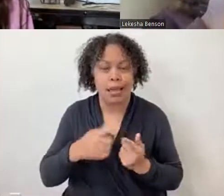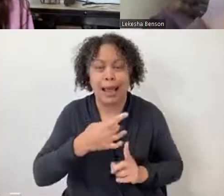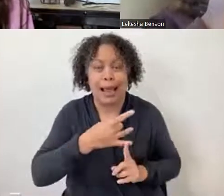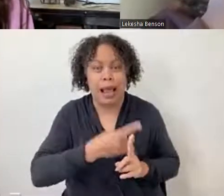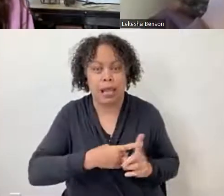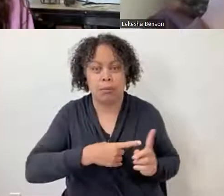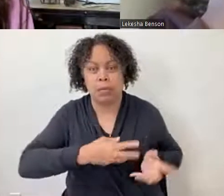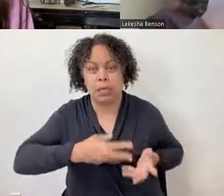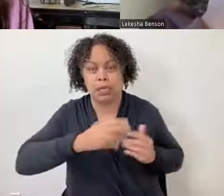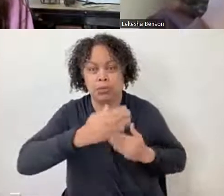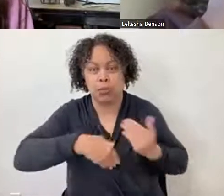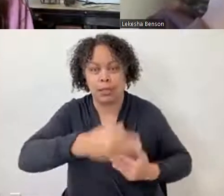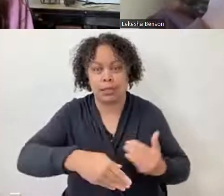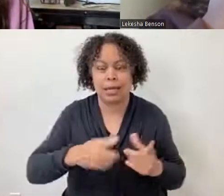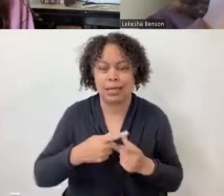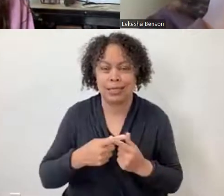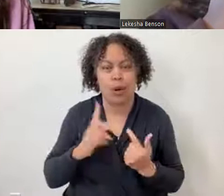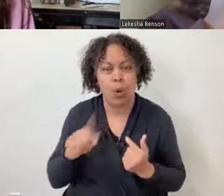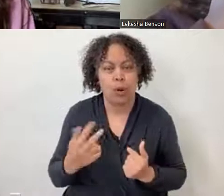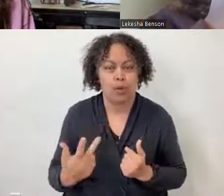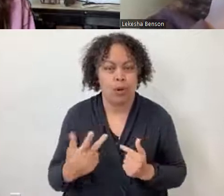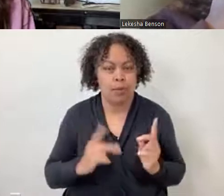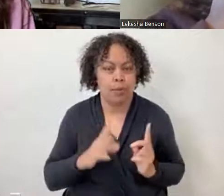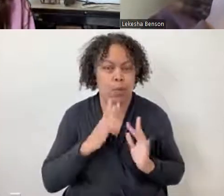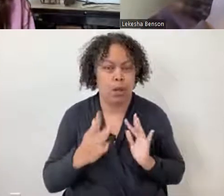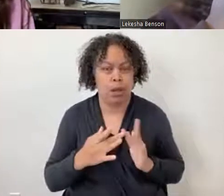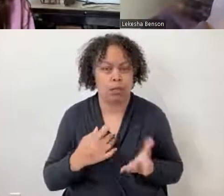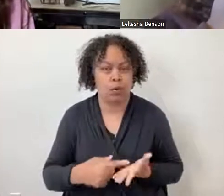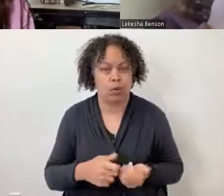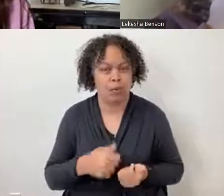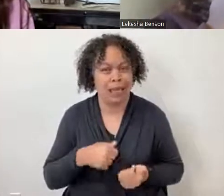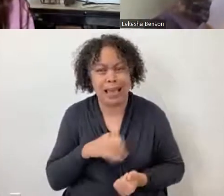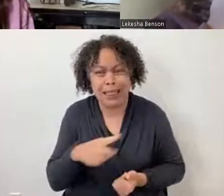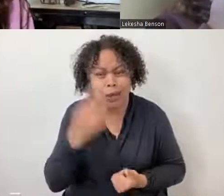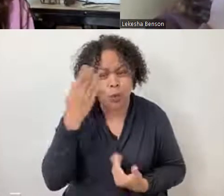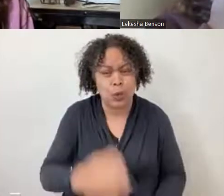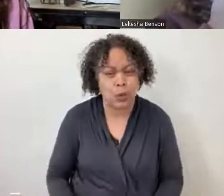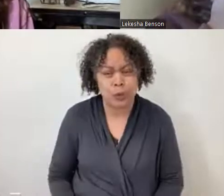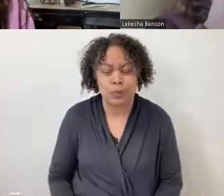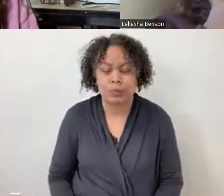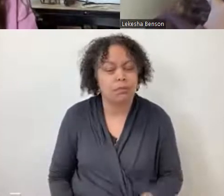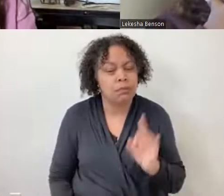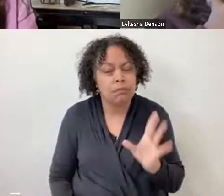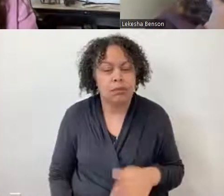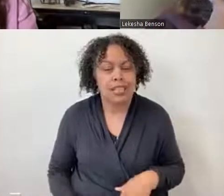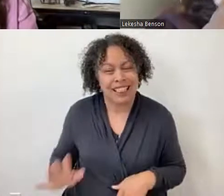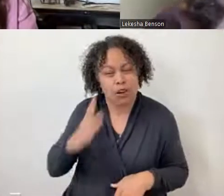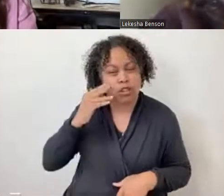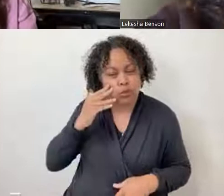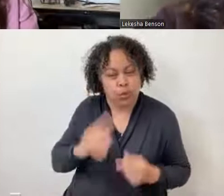they're talking about. And it's a huge barrier to getting expertise out in the